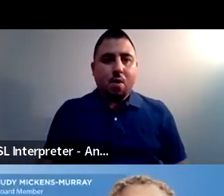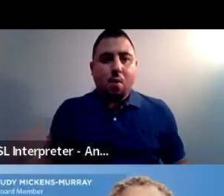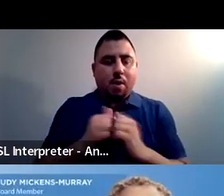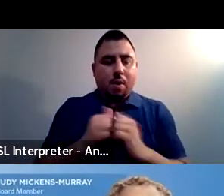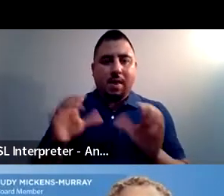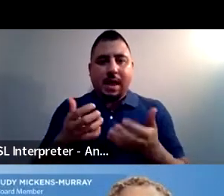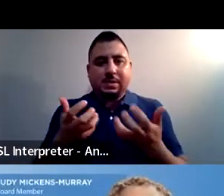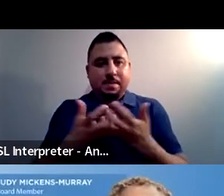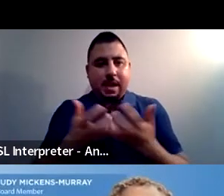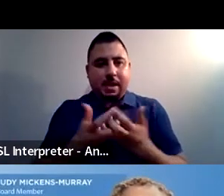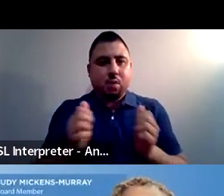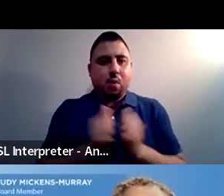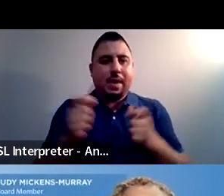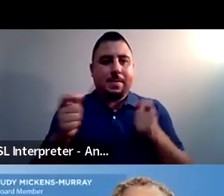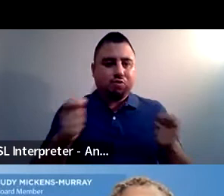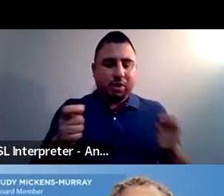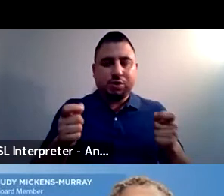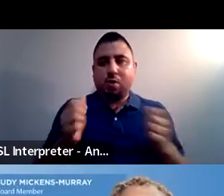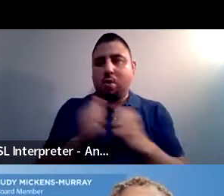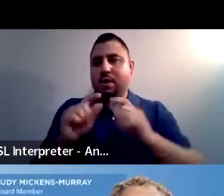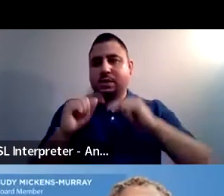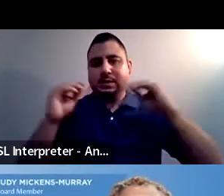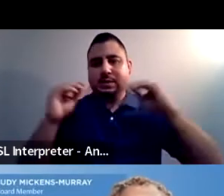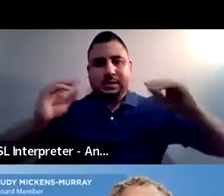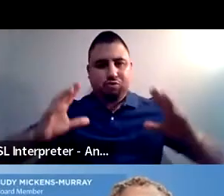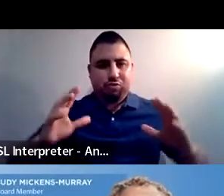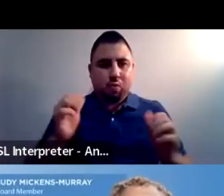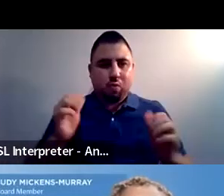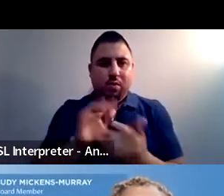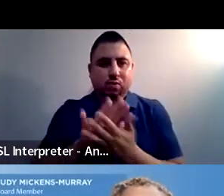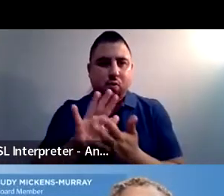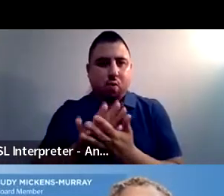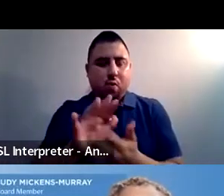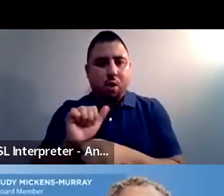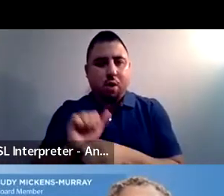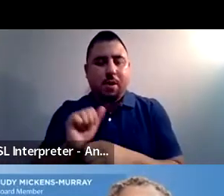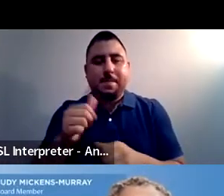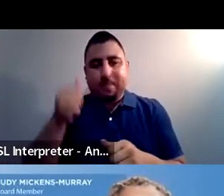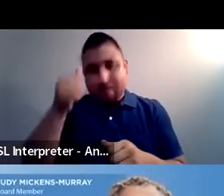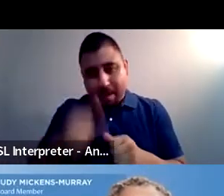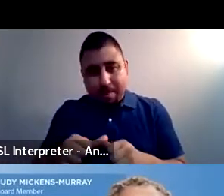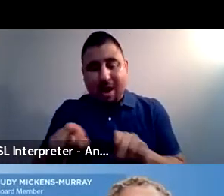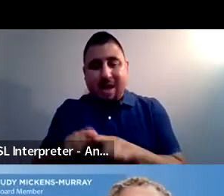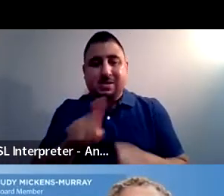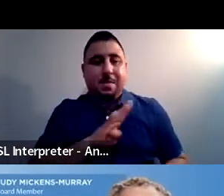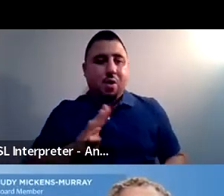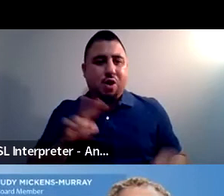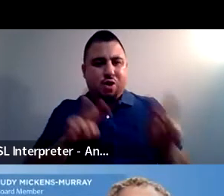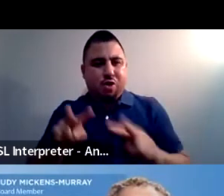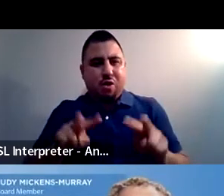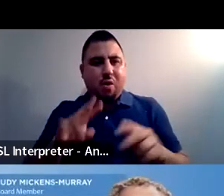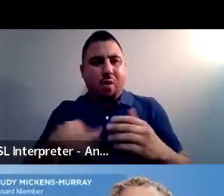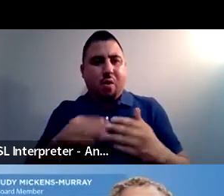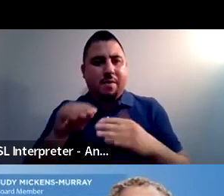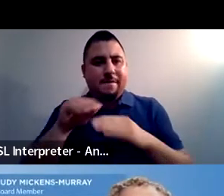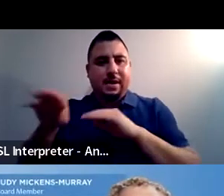with their with the administration, with their teachers, and with their schoolwork. Please be conscientious as a board and look at all the effects this will have